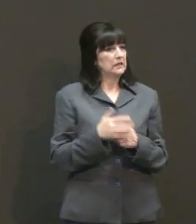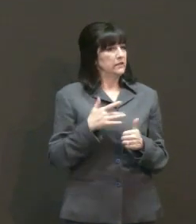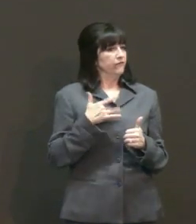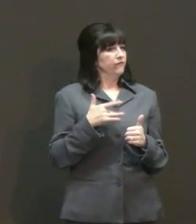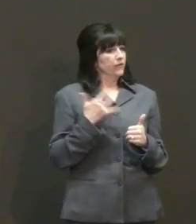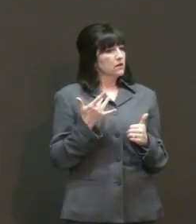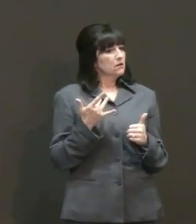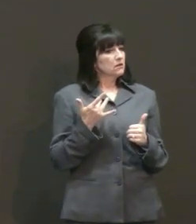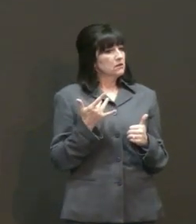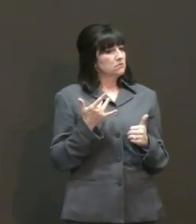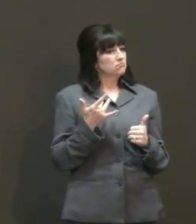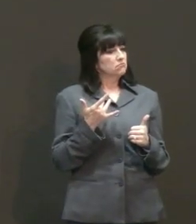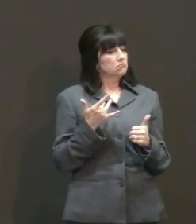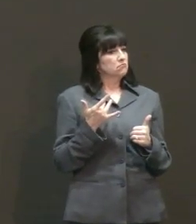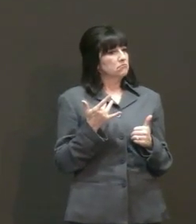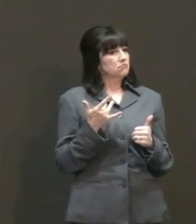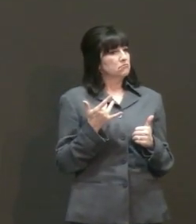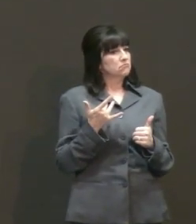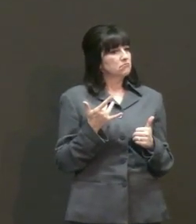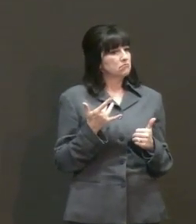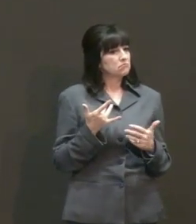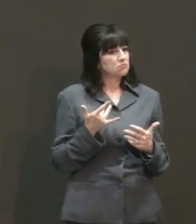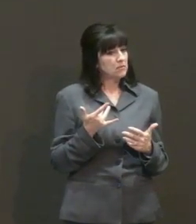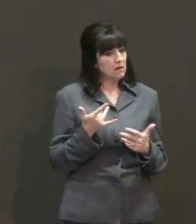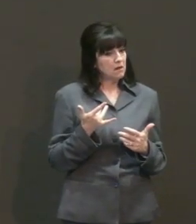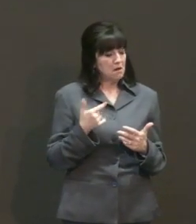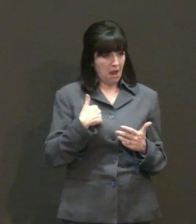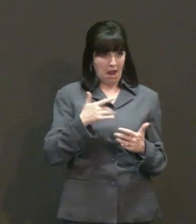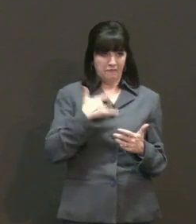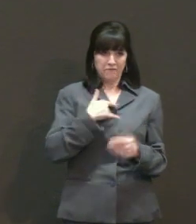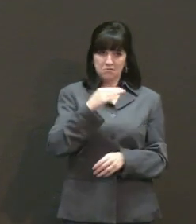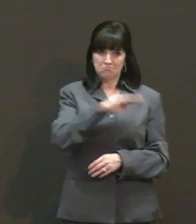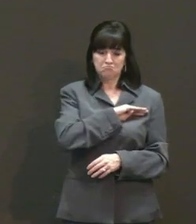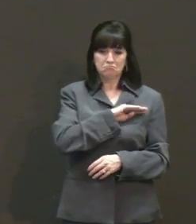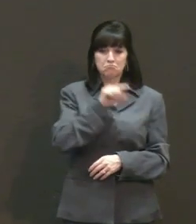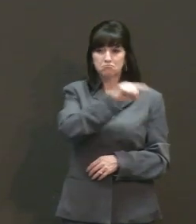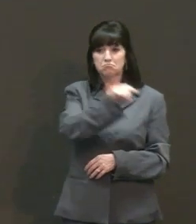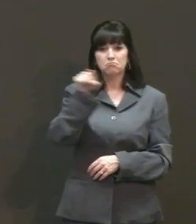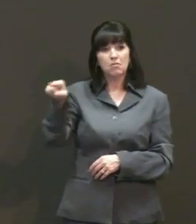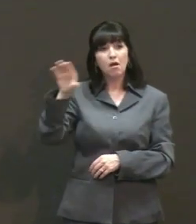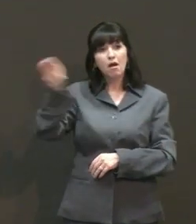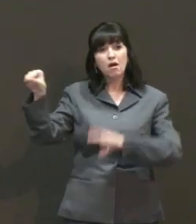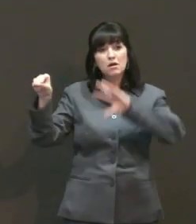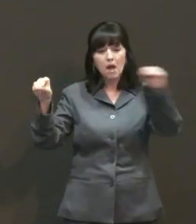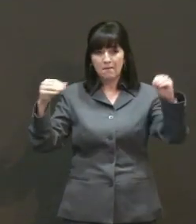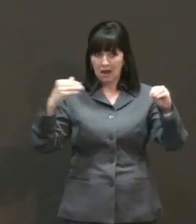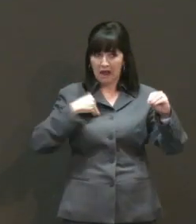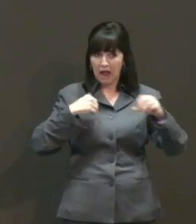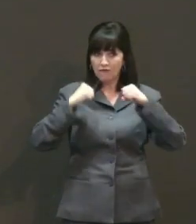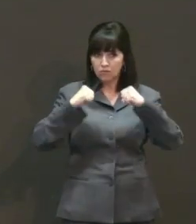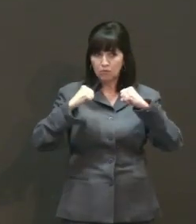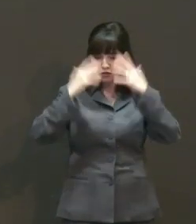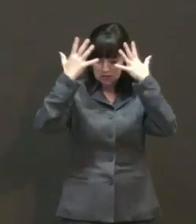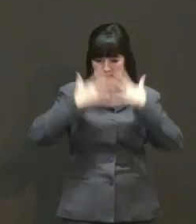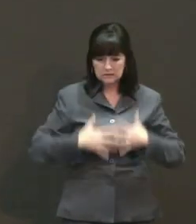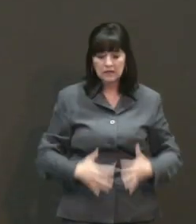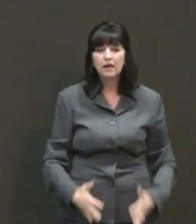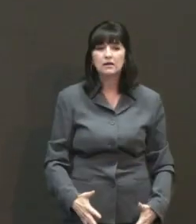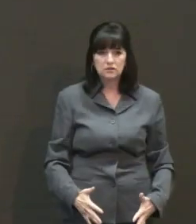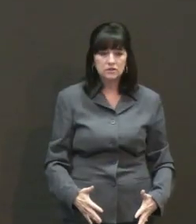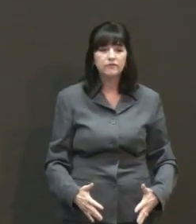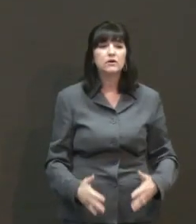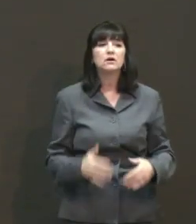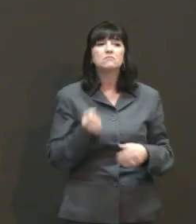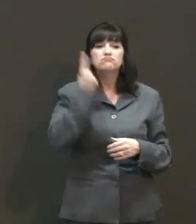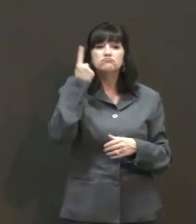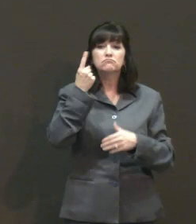comfortable about the conditions inside of the plants with the protective gear they have. There was some issues there, again, with coming and